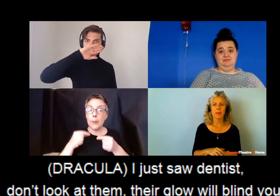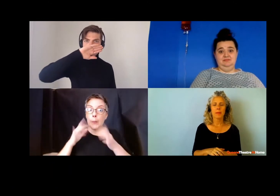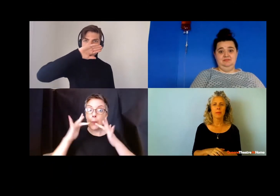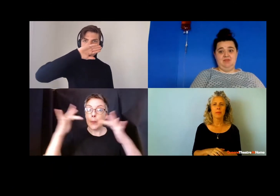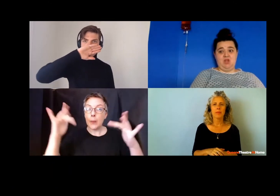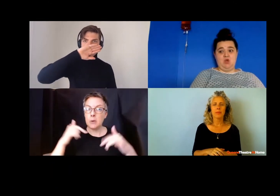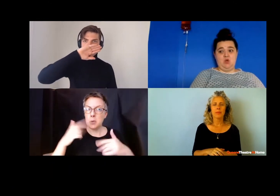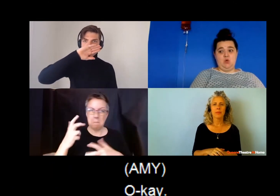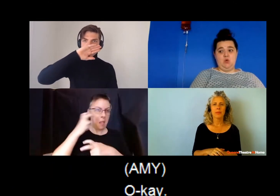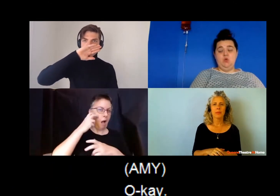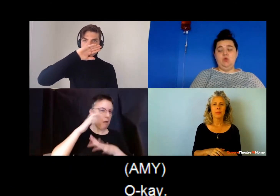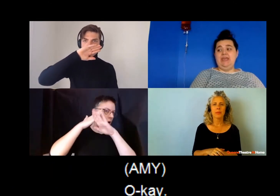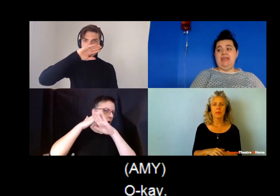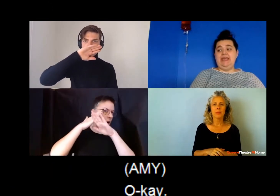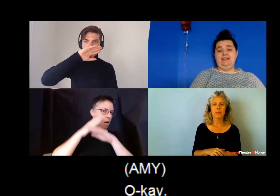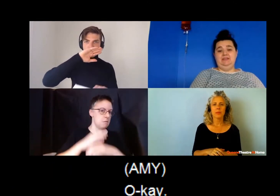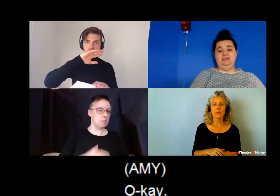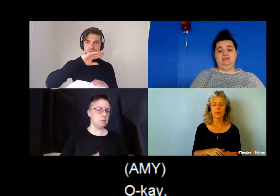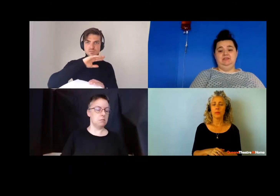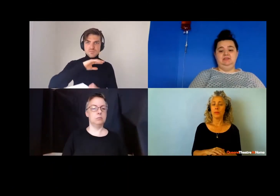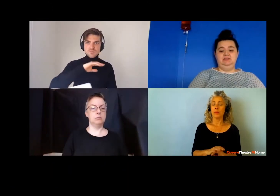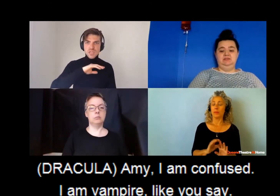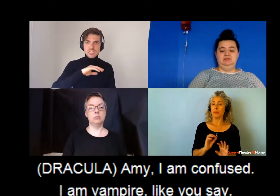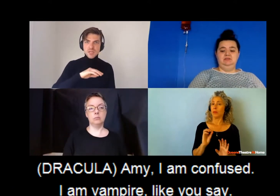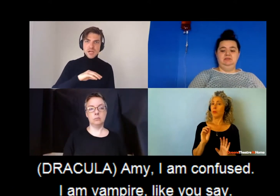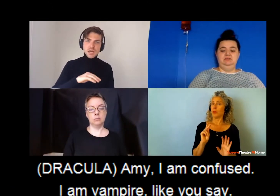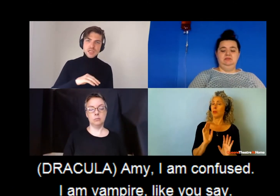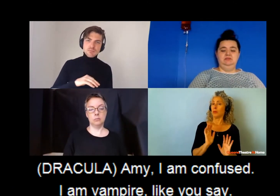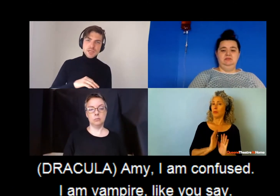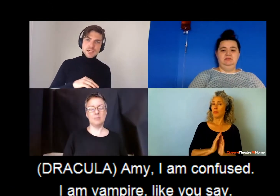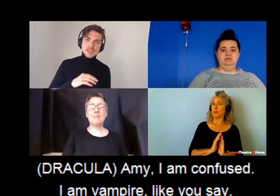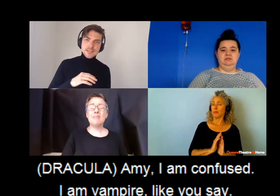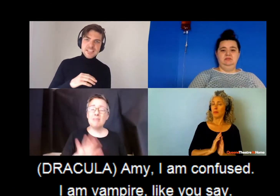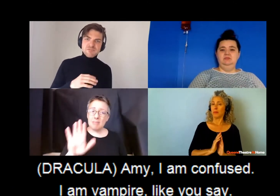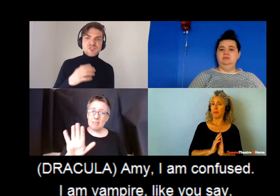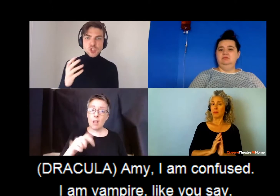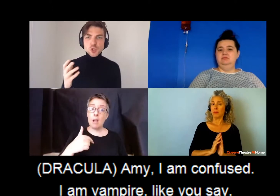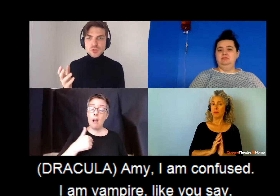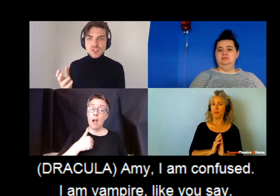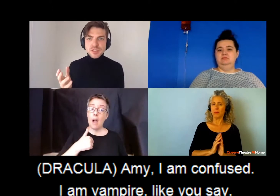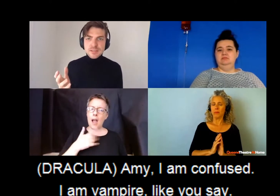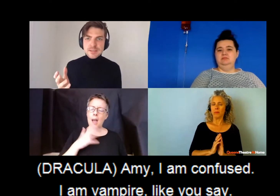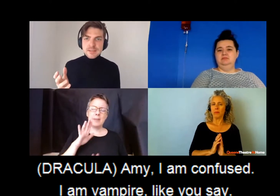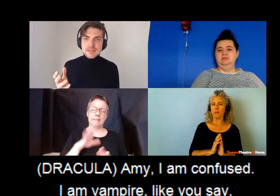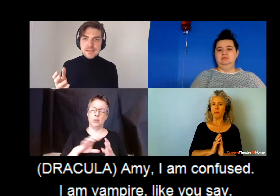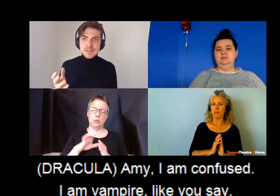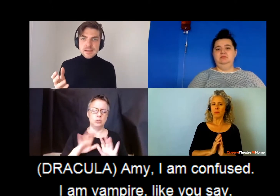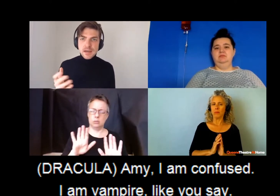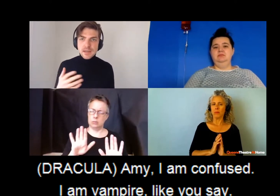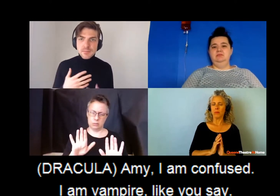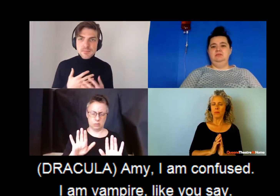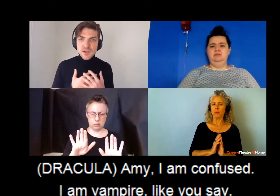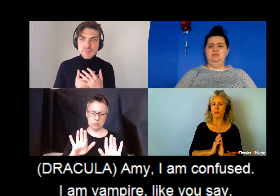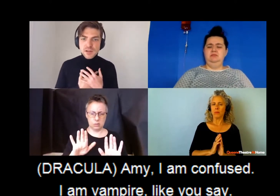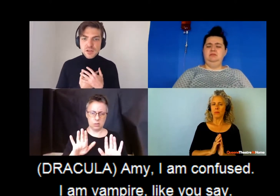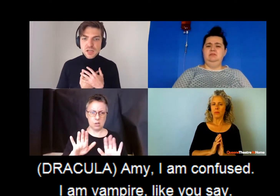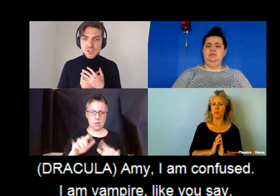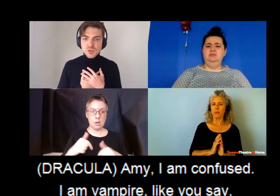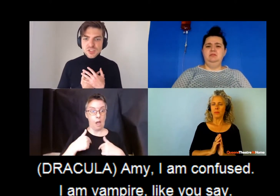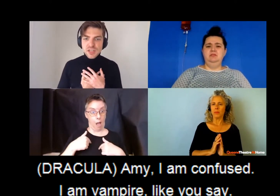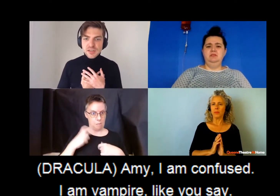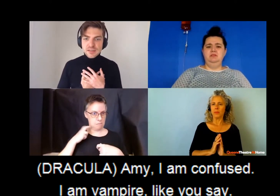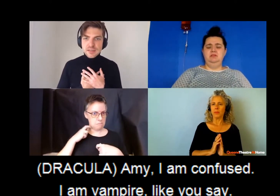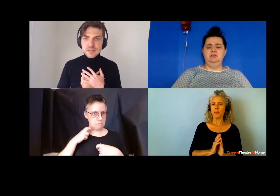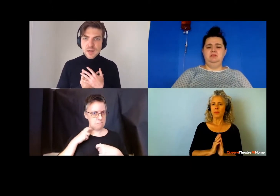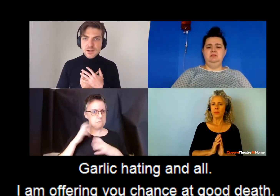you. Okay. Amy, I am confused. I am vampire, like